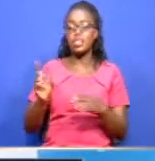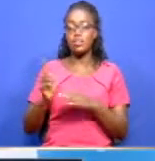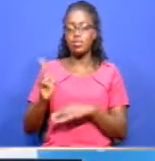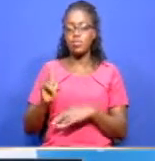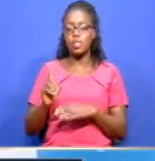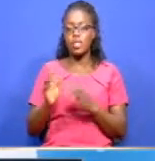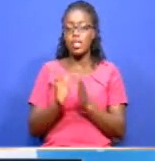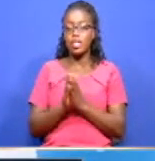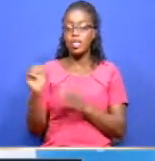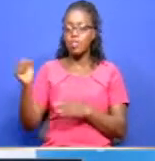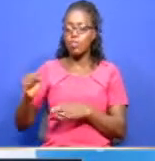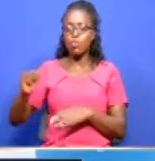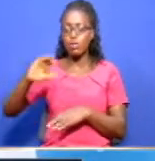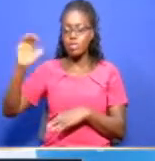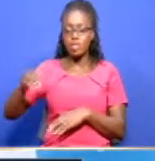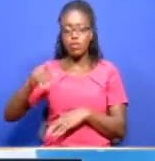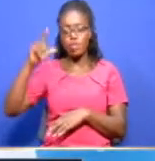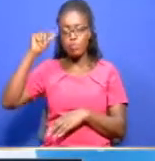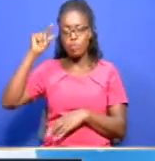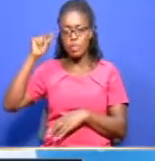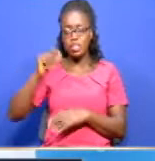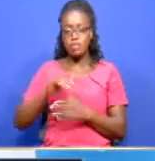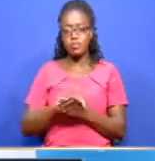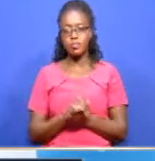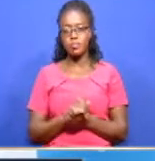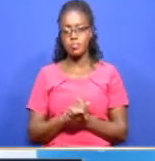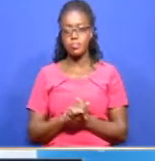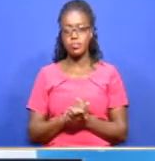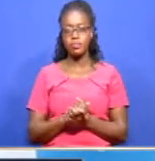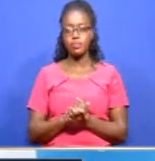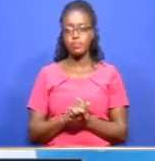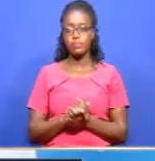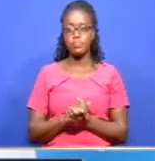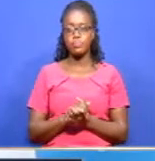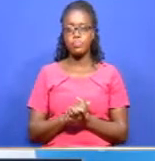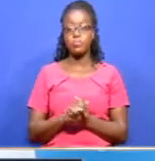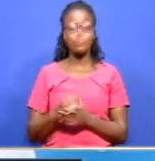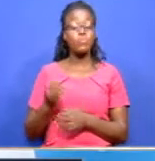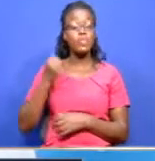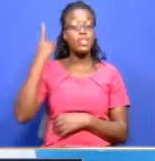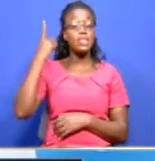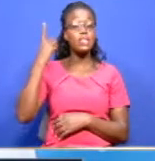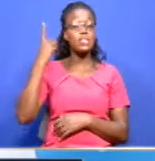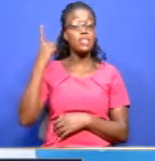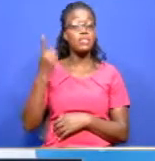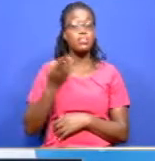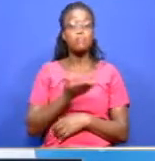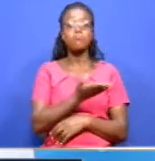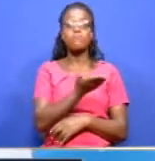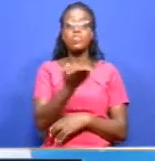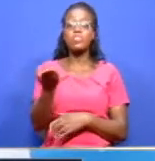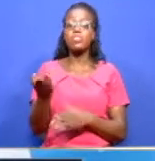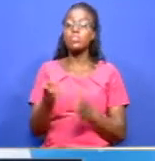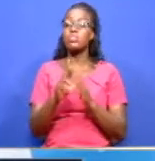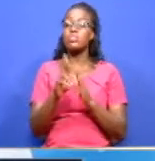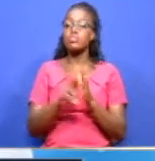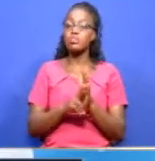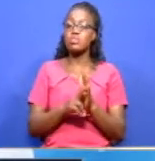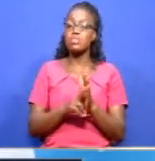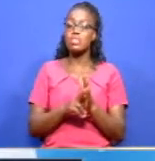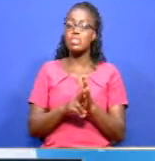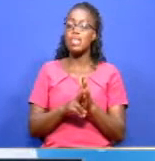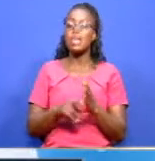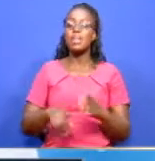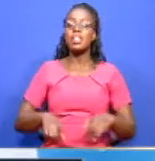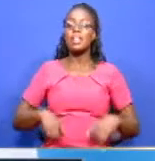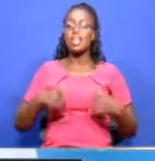and Old Town in Mombasa. We understand that these measures have made life